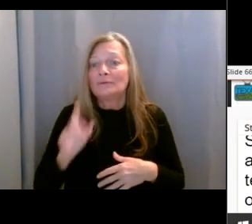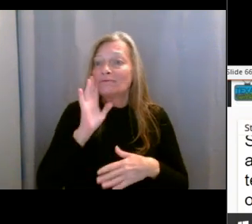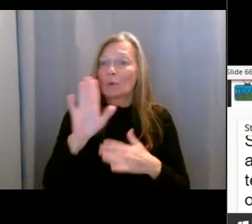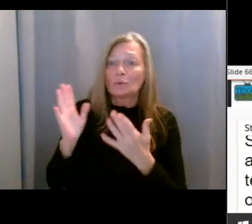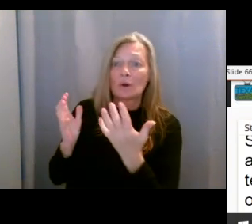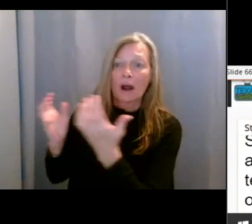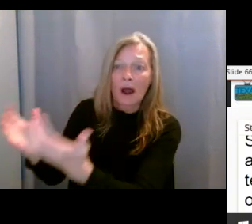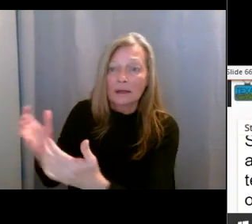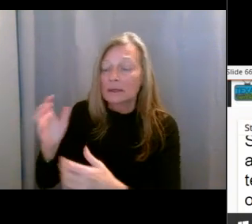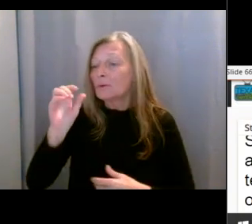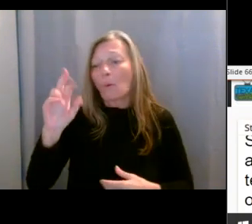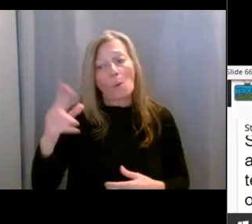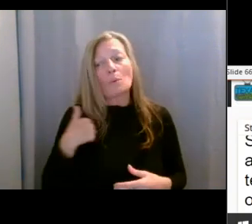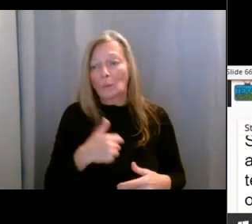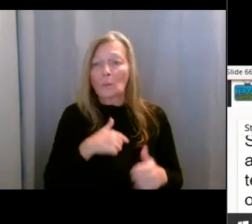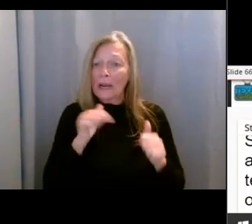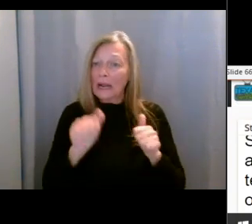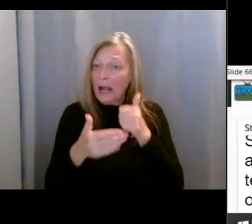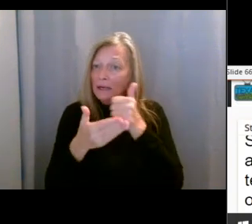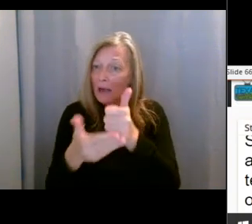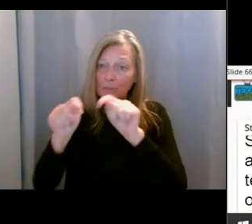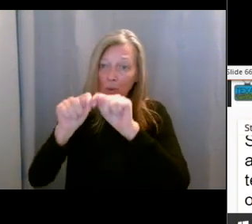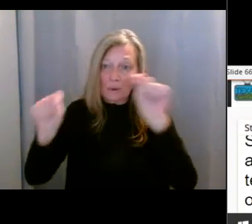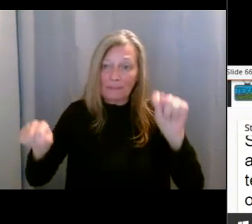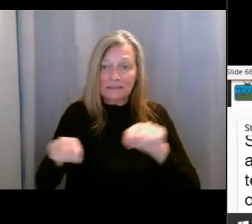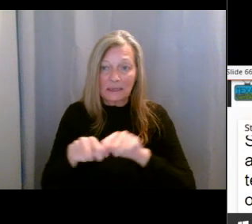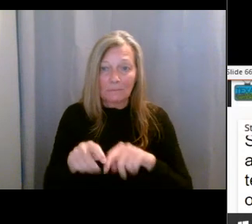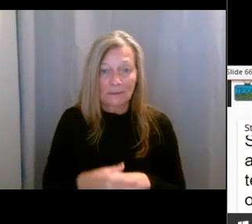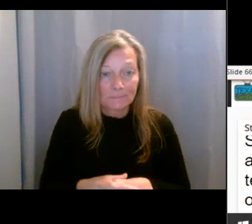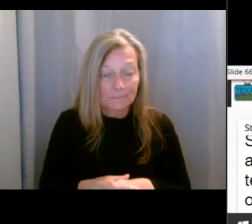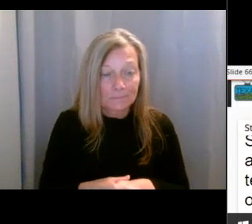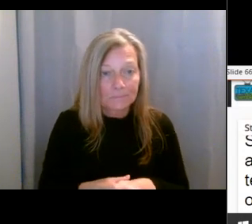template. And there are very specific